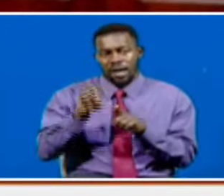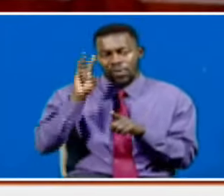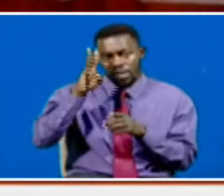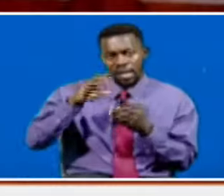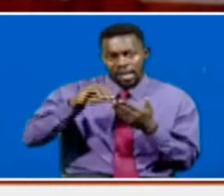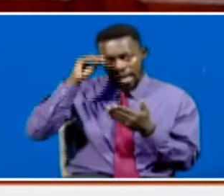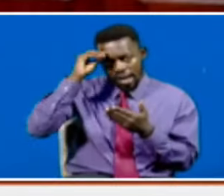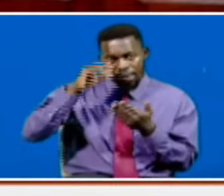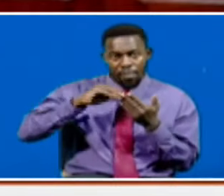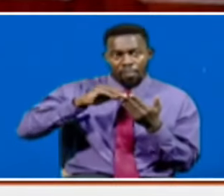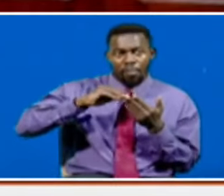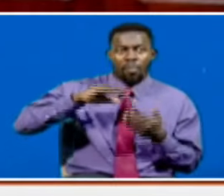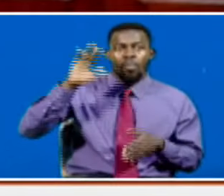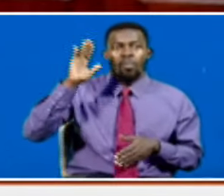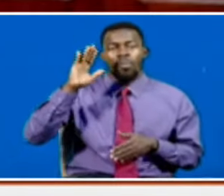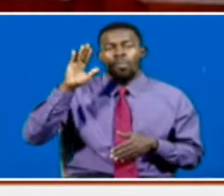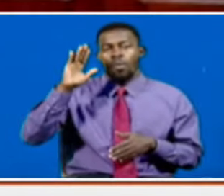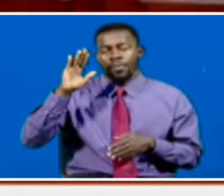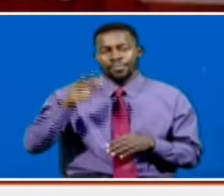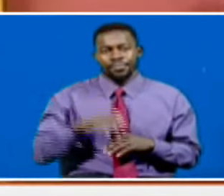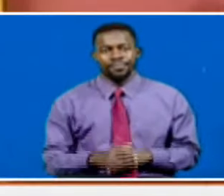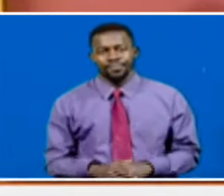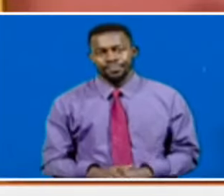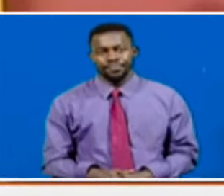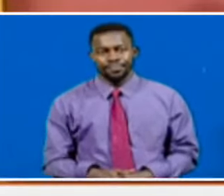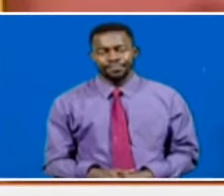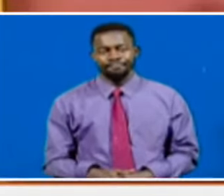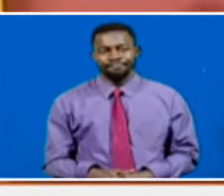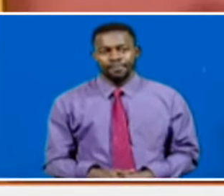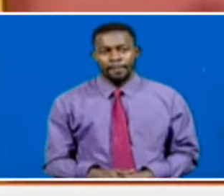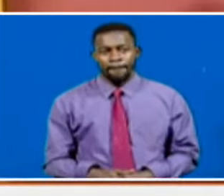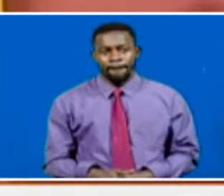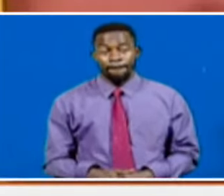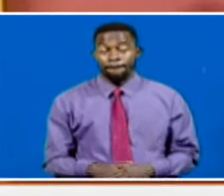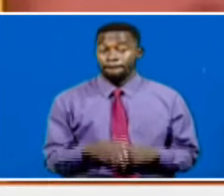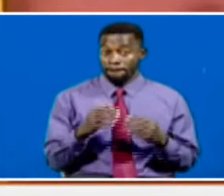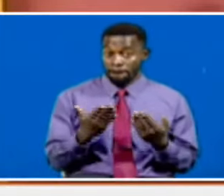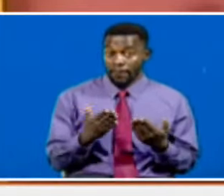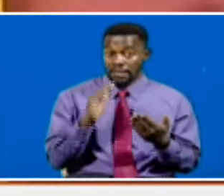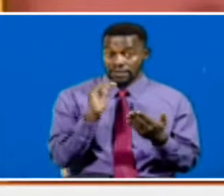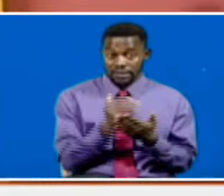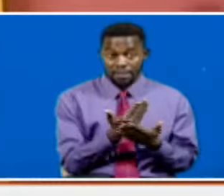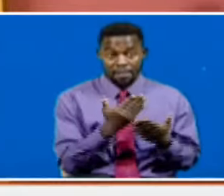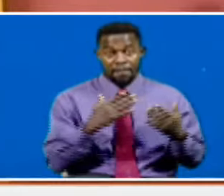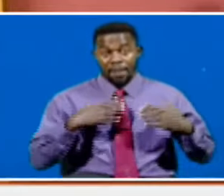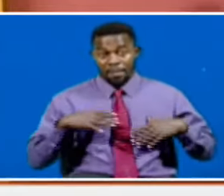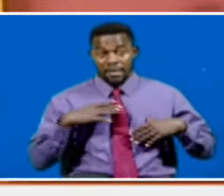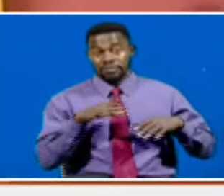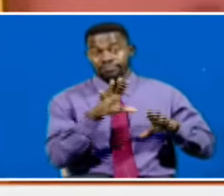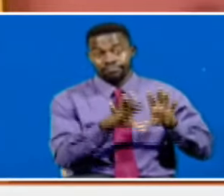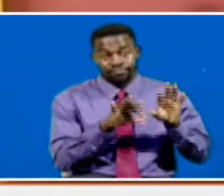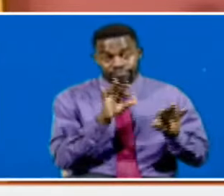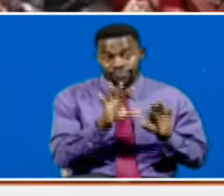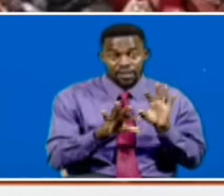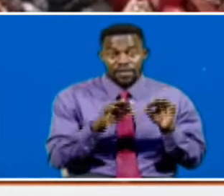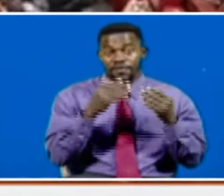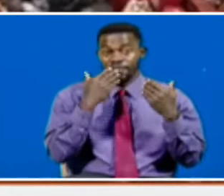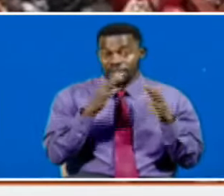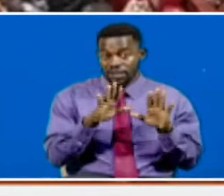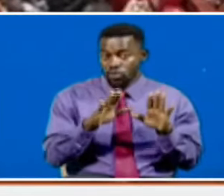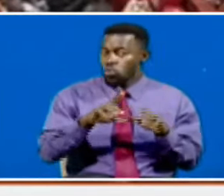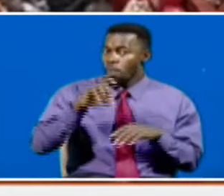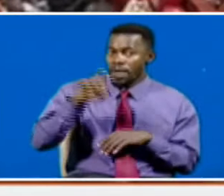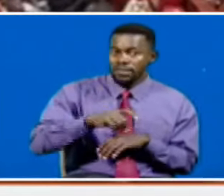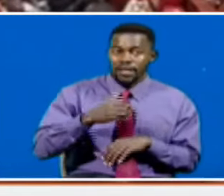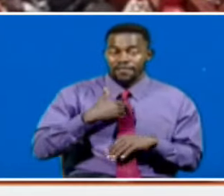more as far as this position is concerned. Consular general appointees require fundamental economic knowledge, crucial